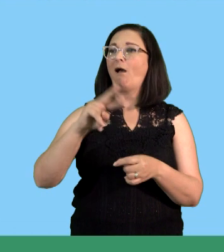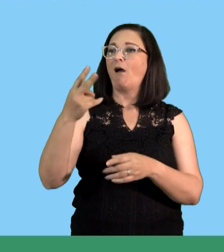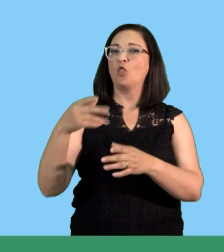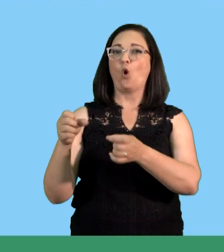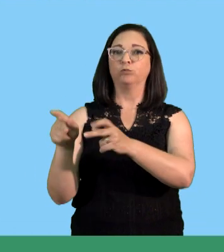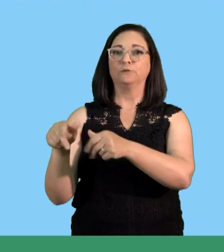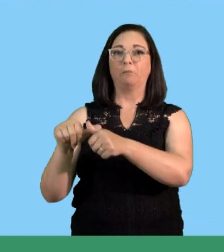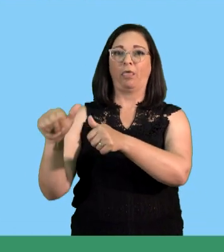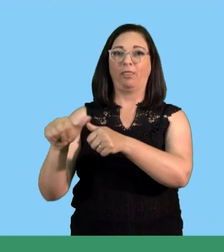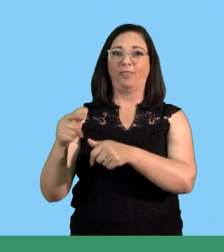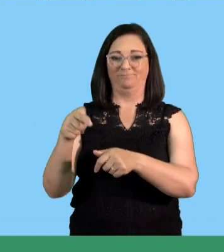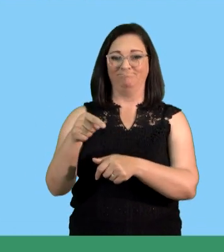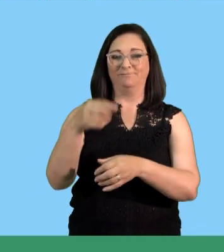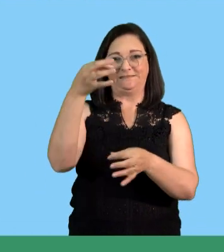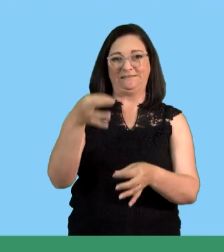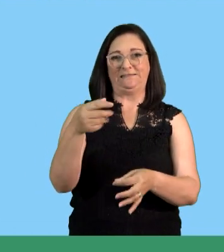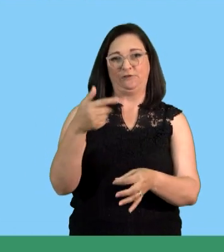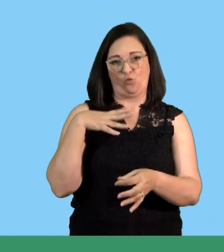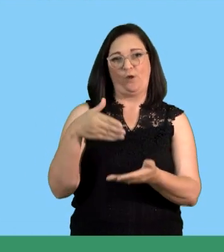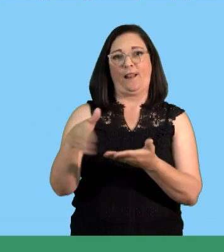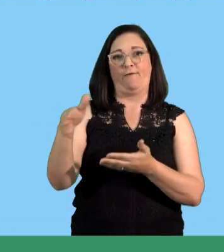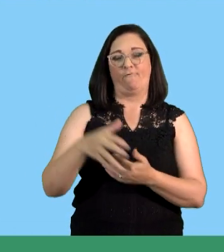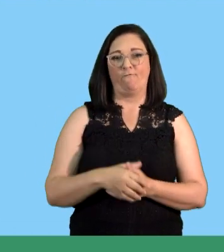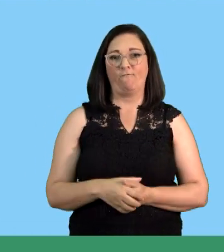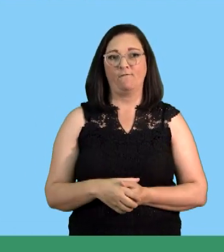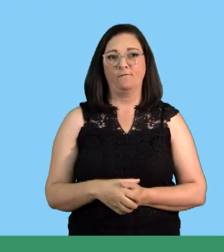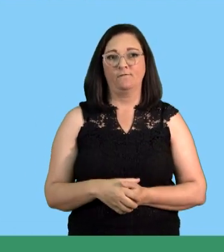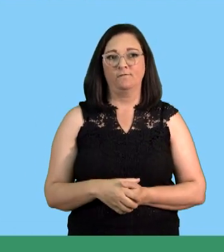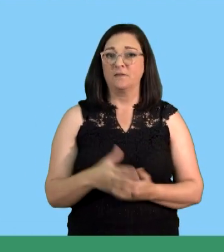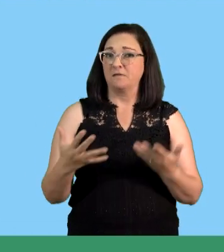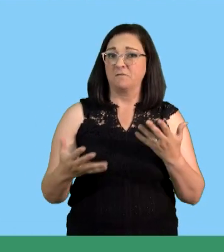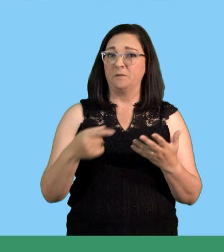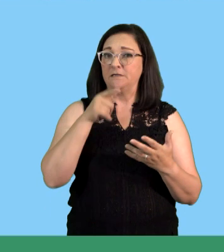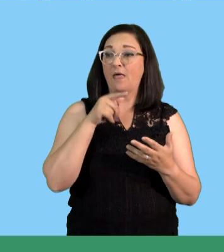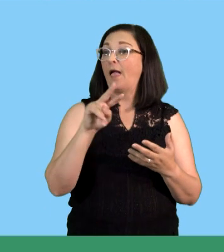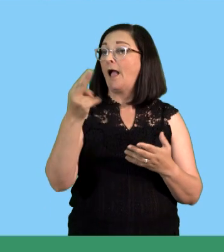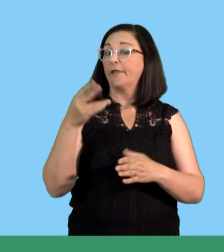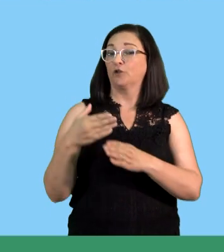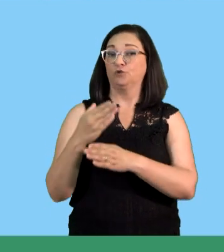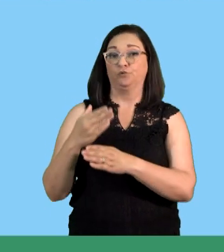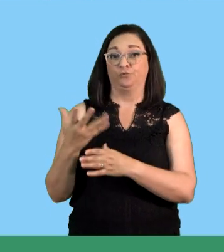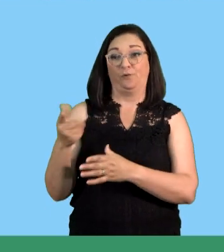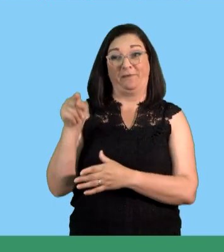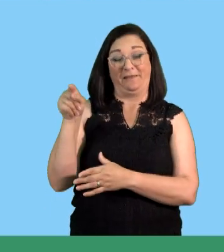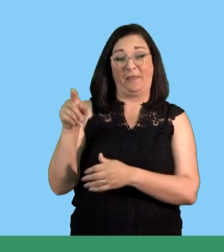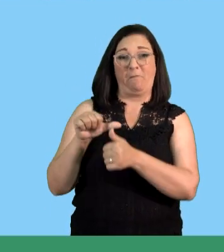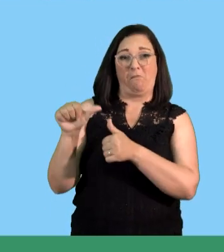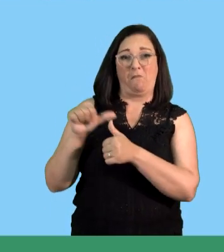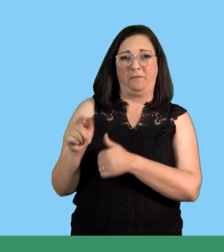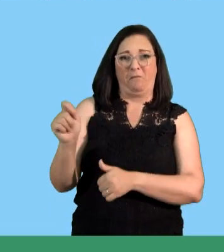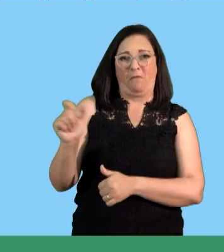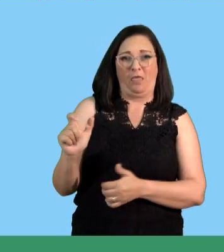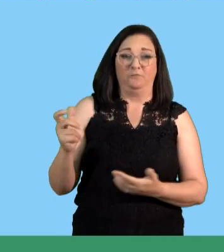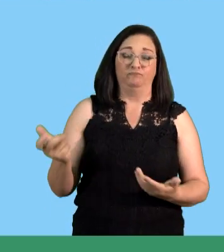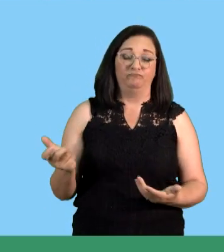For better job opportunities. So employees have decided that, okay, there are greener pastures. Maybe they've received an offer somewhere else whereby they are